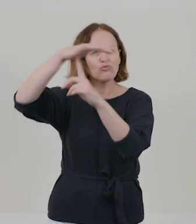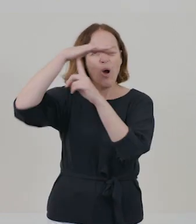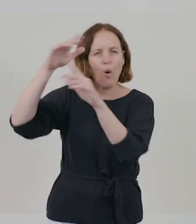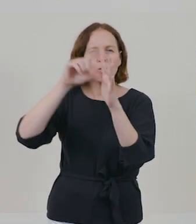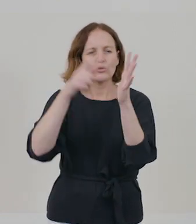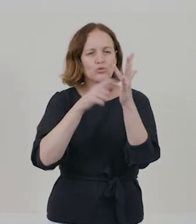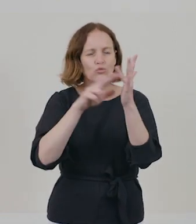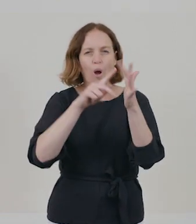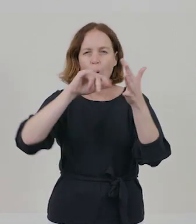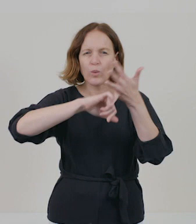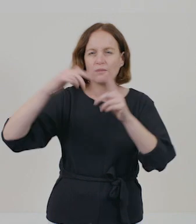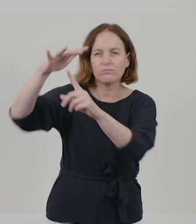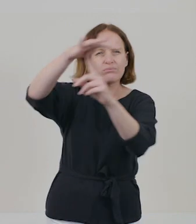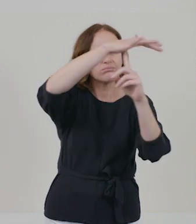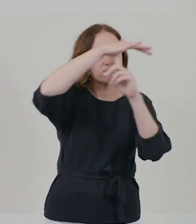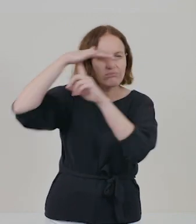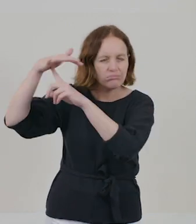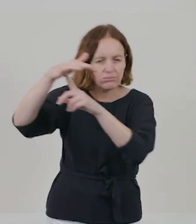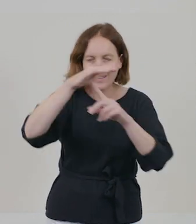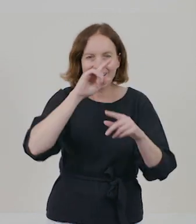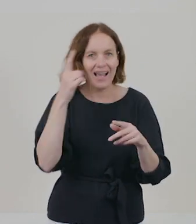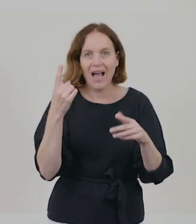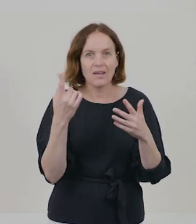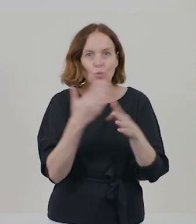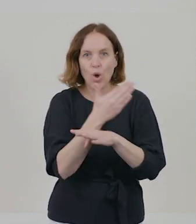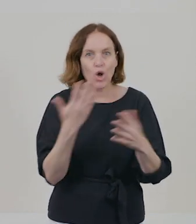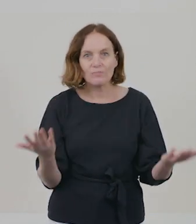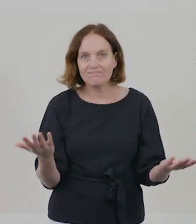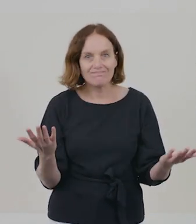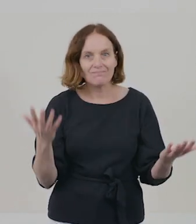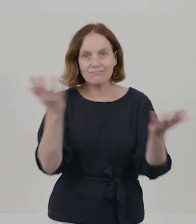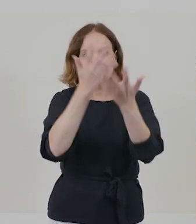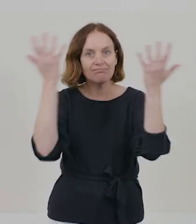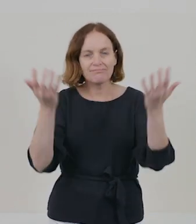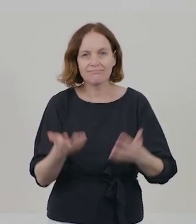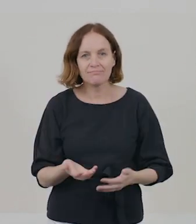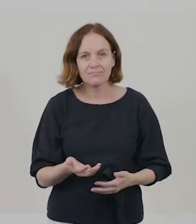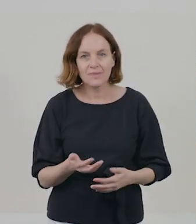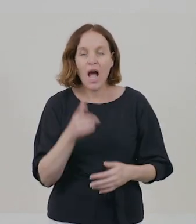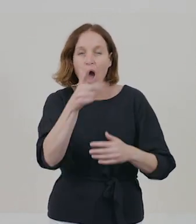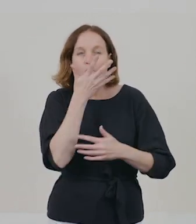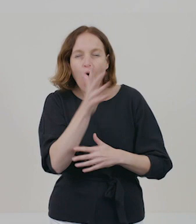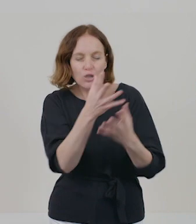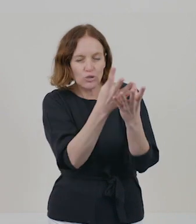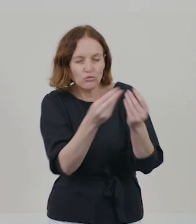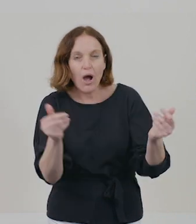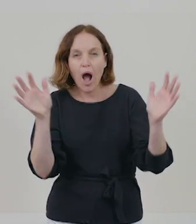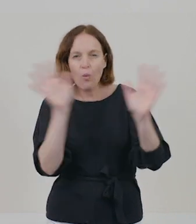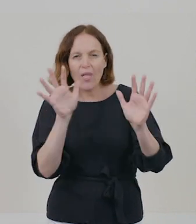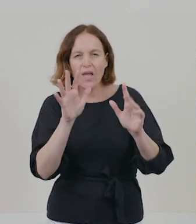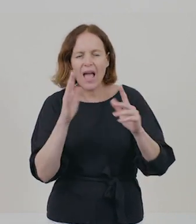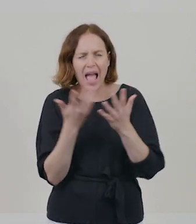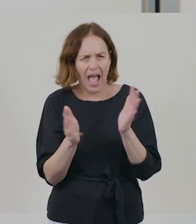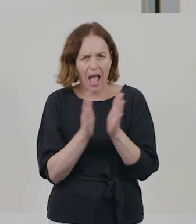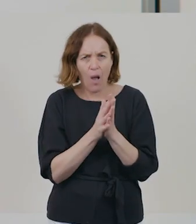drones can't fly in strong wind, so they won't be able to work either. Now, what effect would hot, dry weather have on a